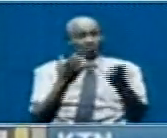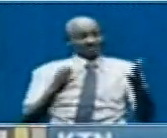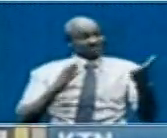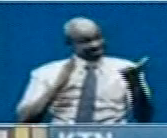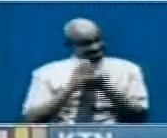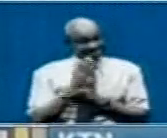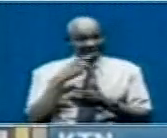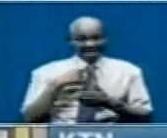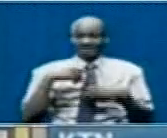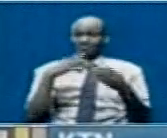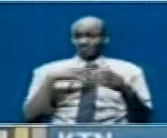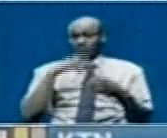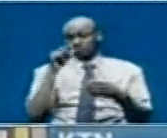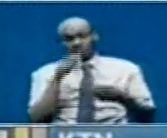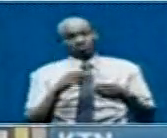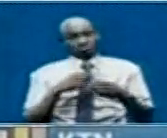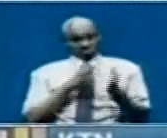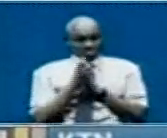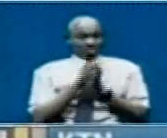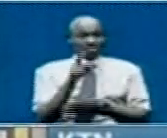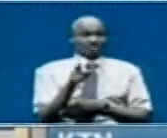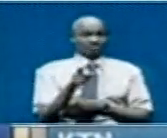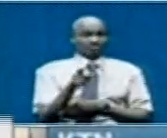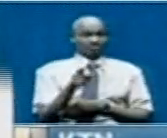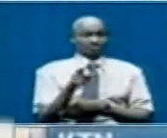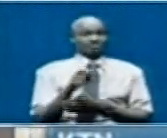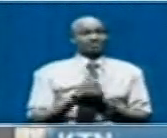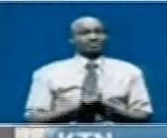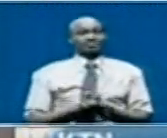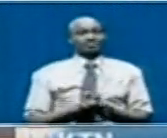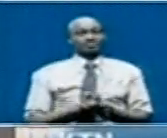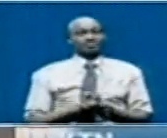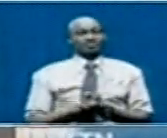up investor confidence in the country. Patrick Amimo, KTN, Nairobi.